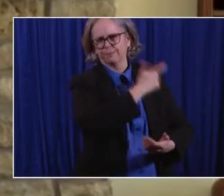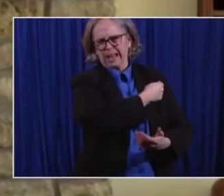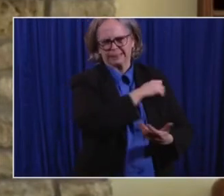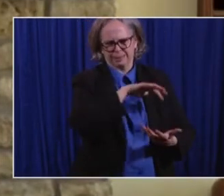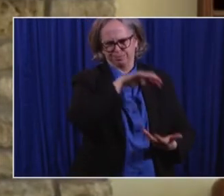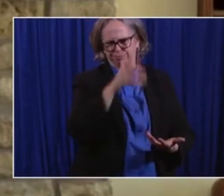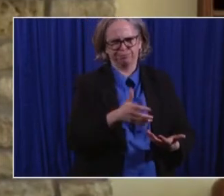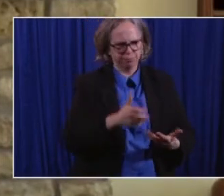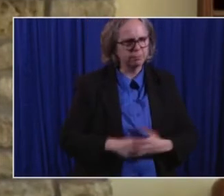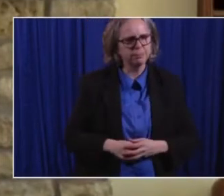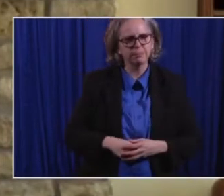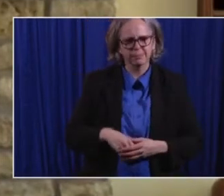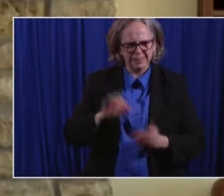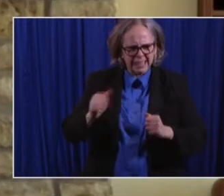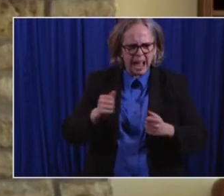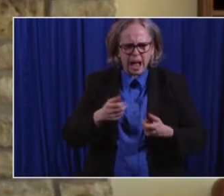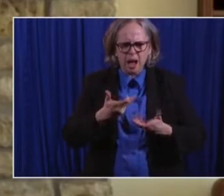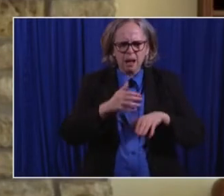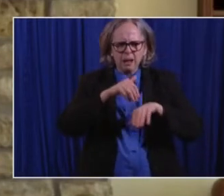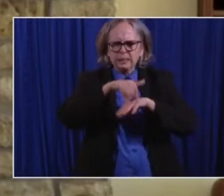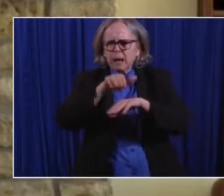hospitals.